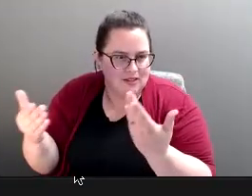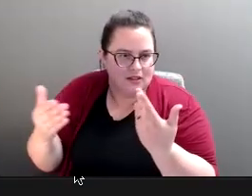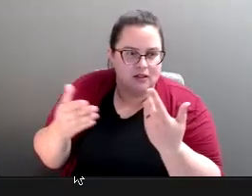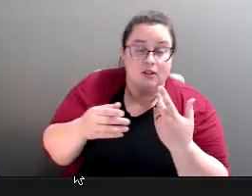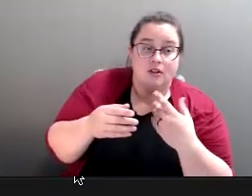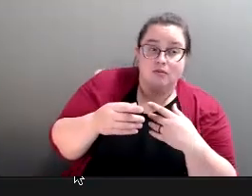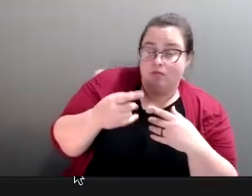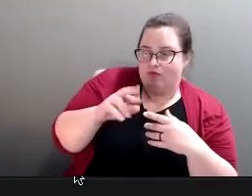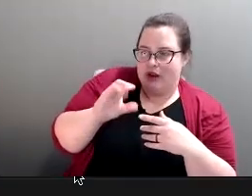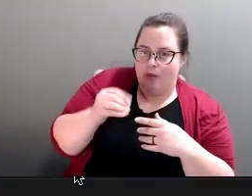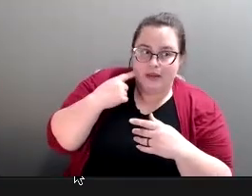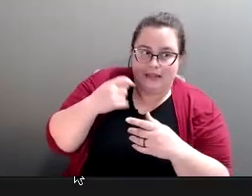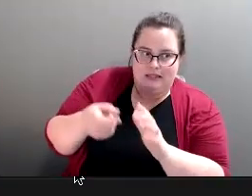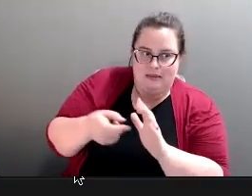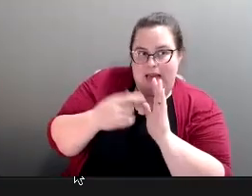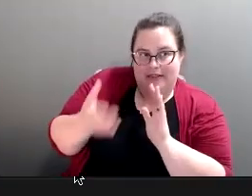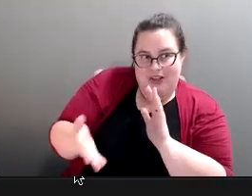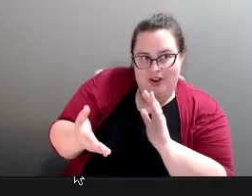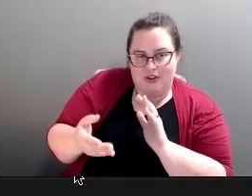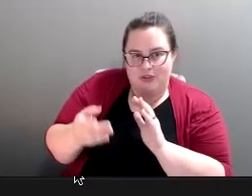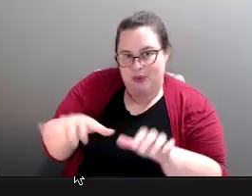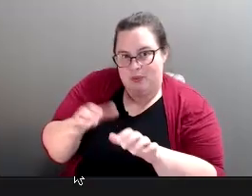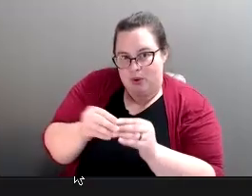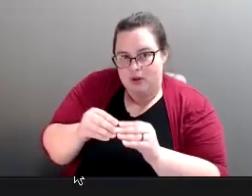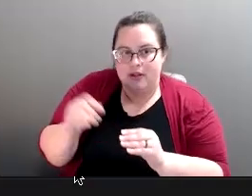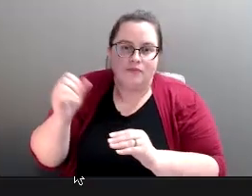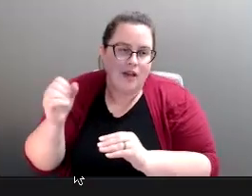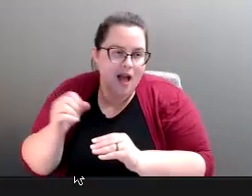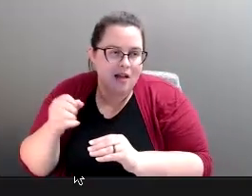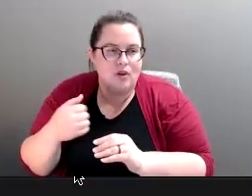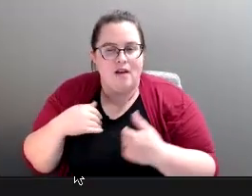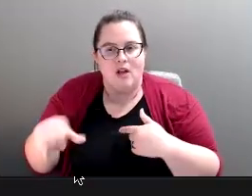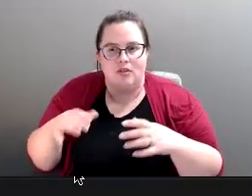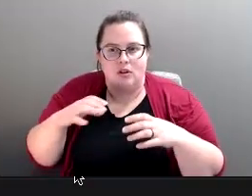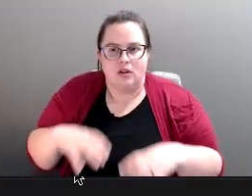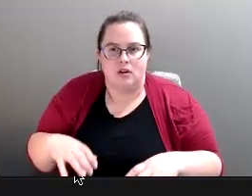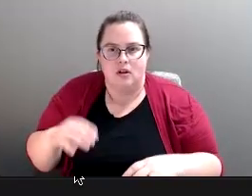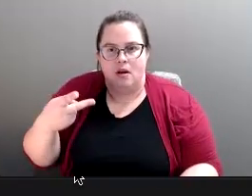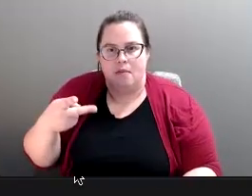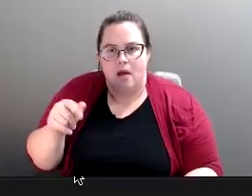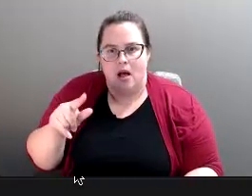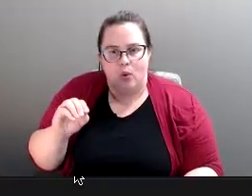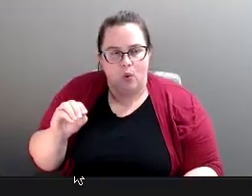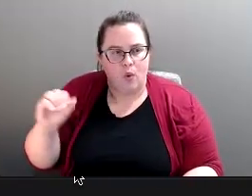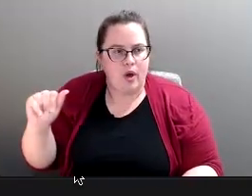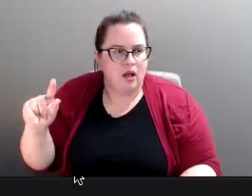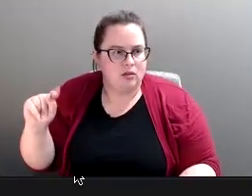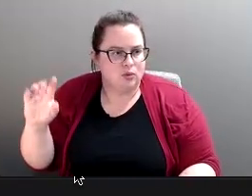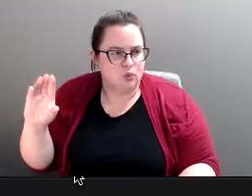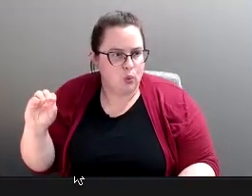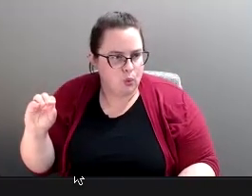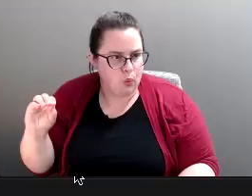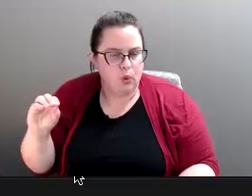demand is there, right? So you just get to yeah. do more. Yeah, Yeah, and that's right. I have my other client, Palo Alto. We're working on this